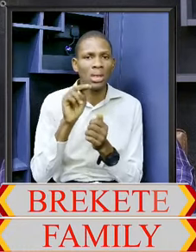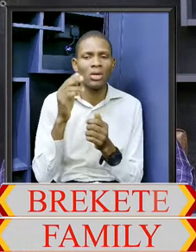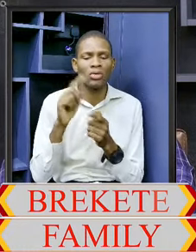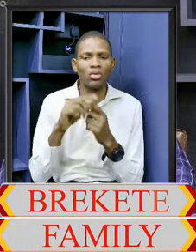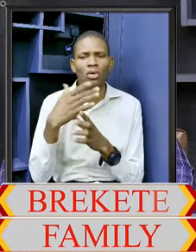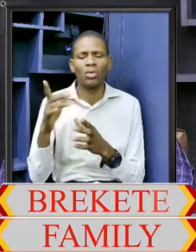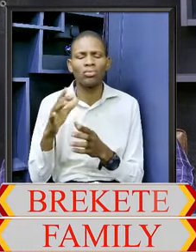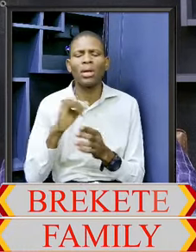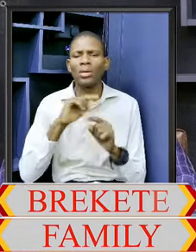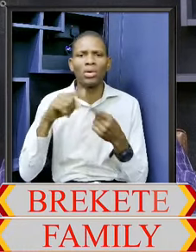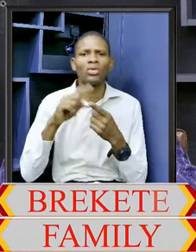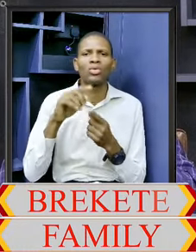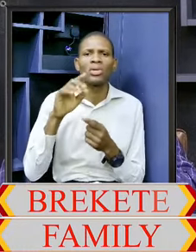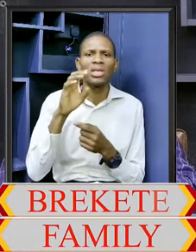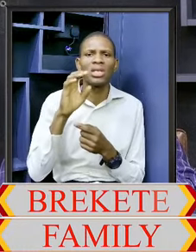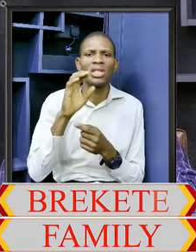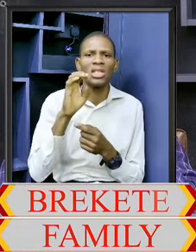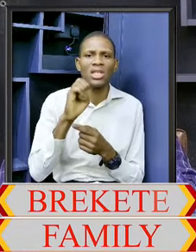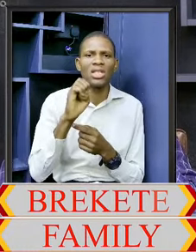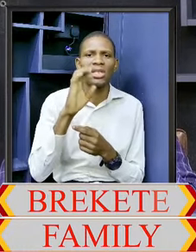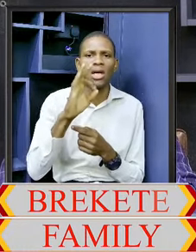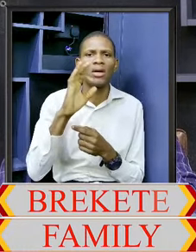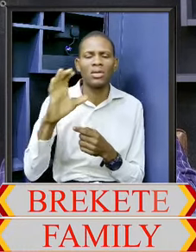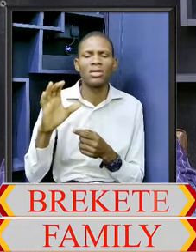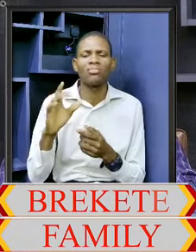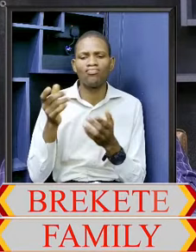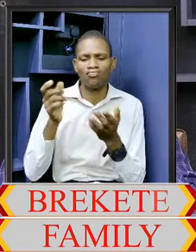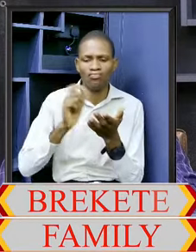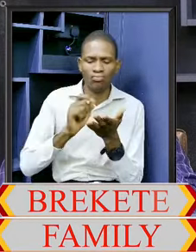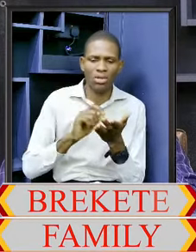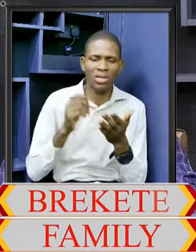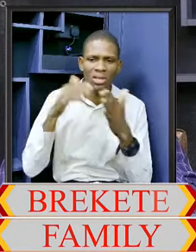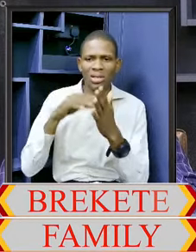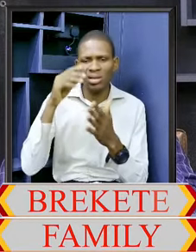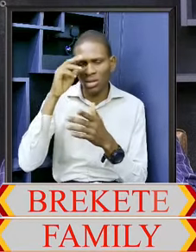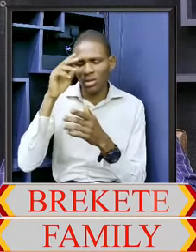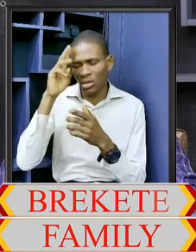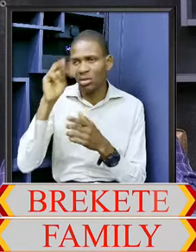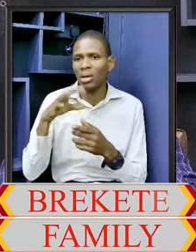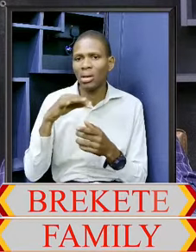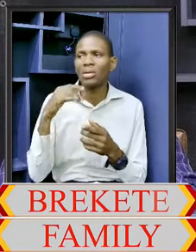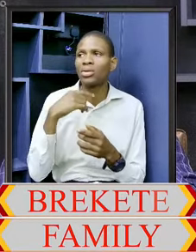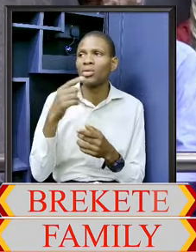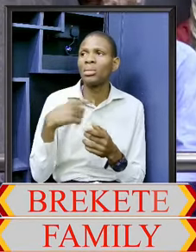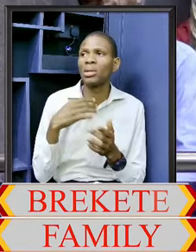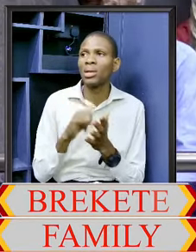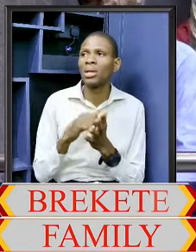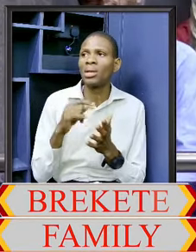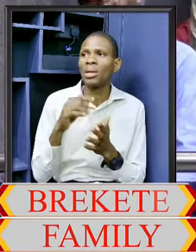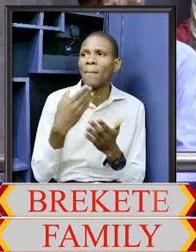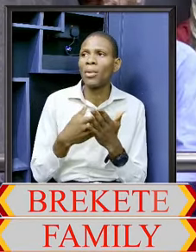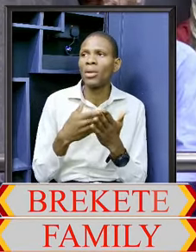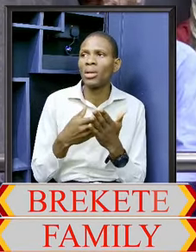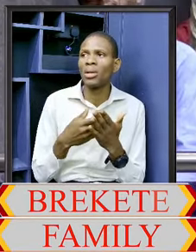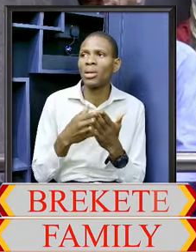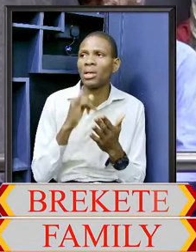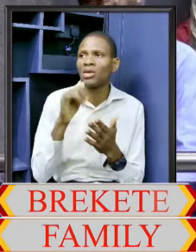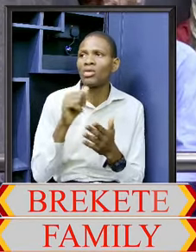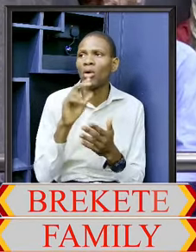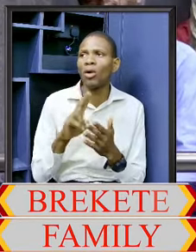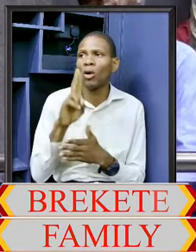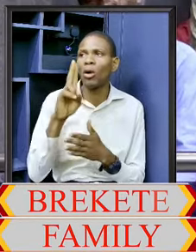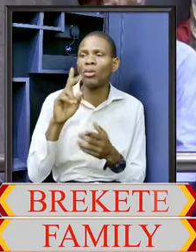EFCC. That was when I now wrote petition to EFCC. On writing petition to EFCC, EFCC now they now told me that my money is not up